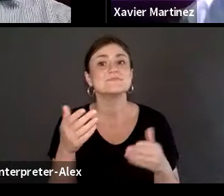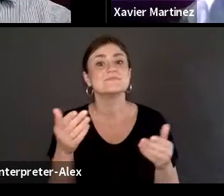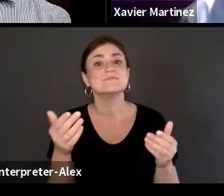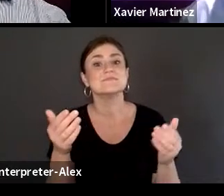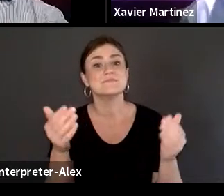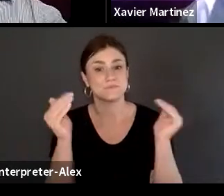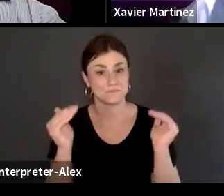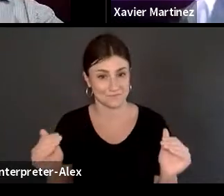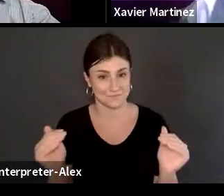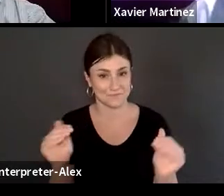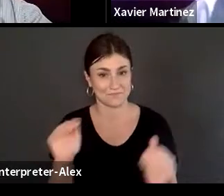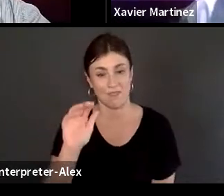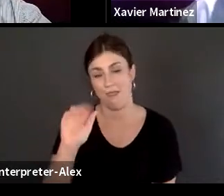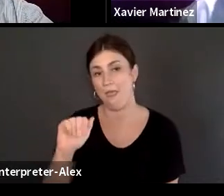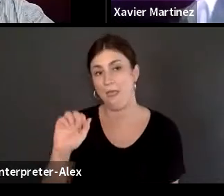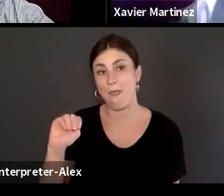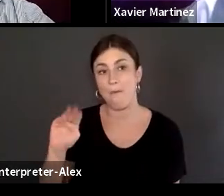us.